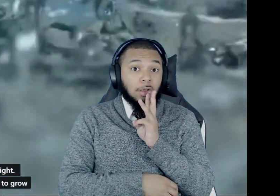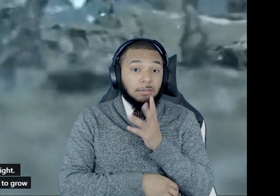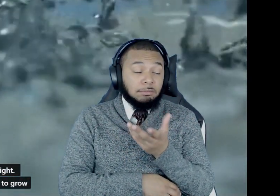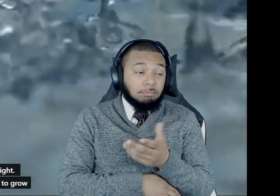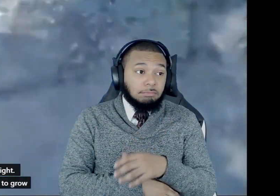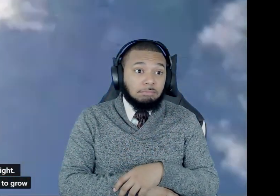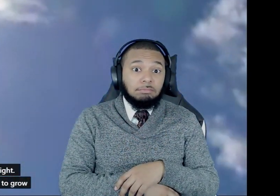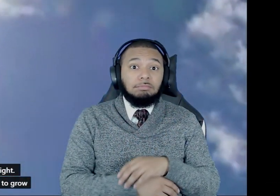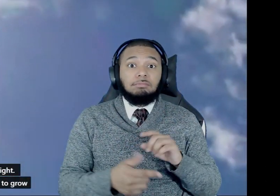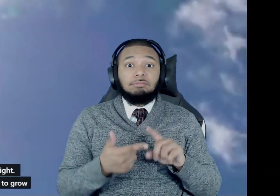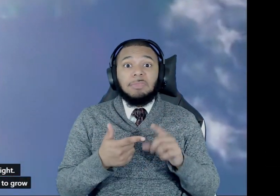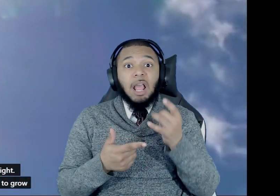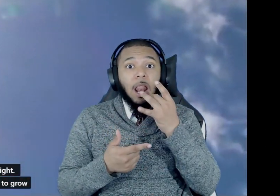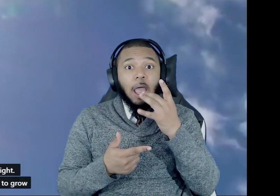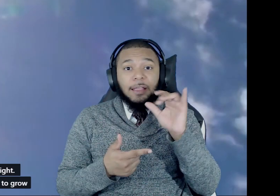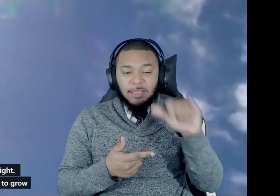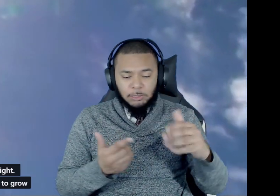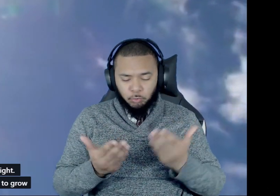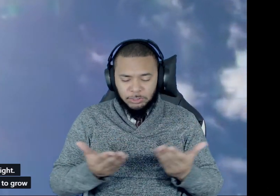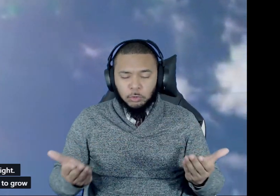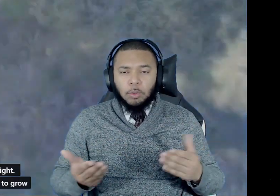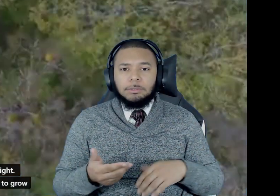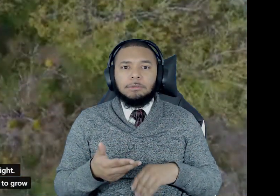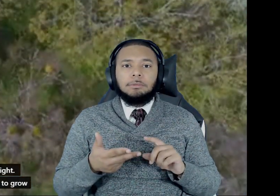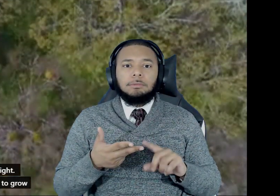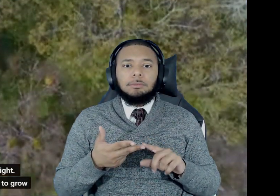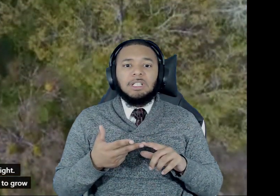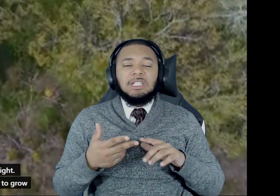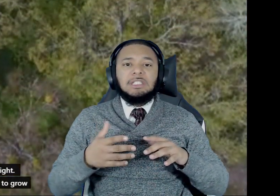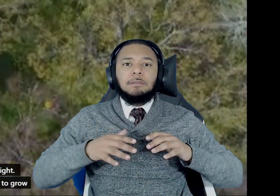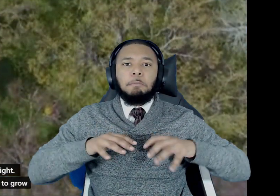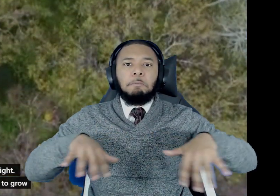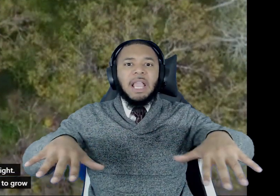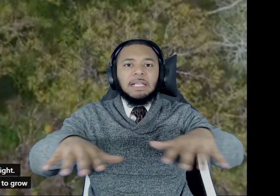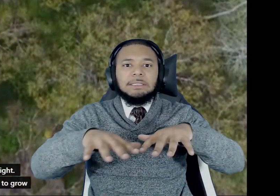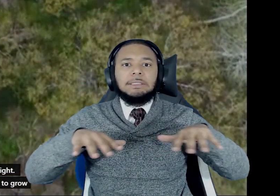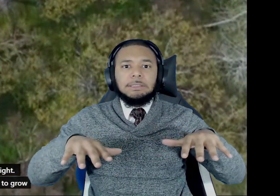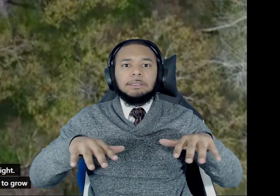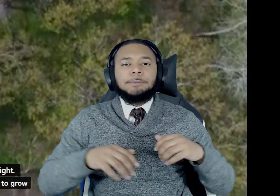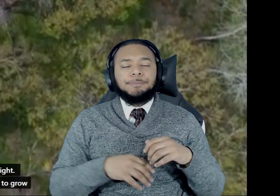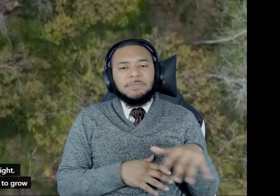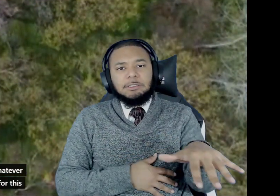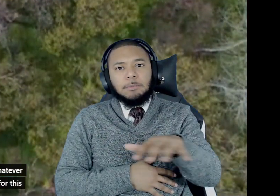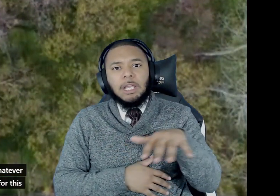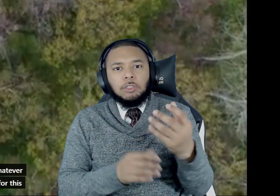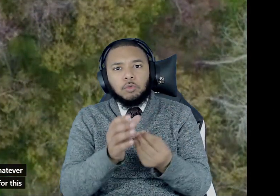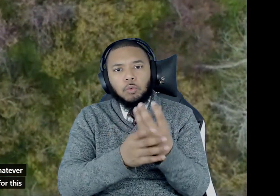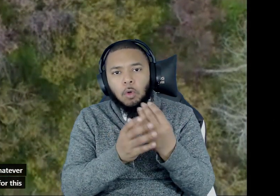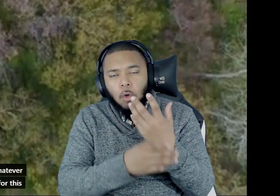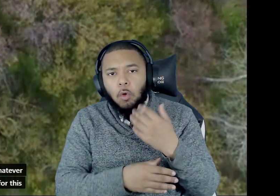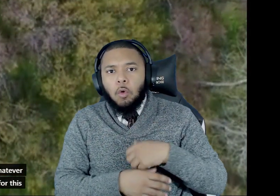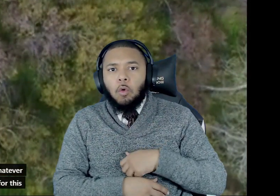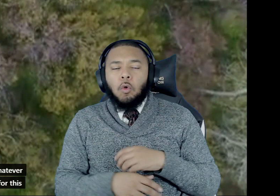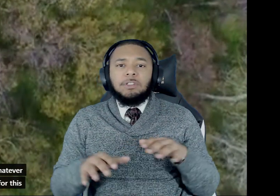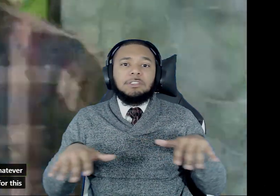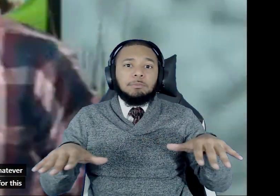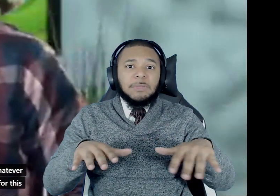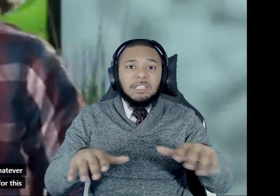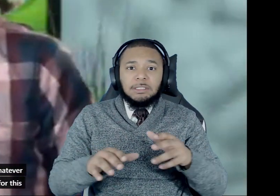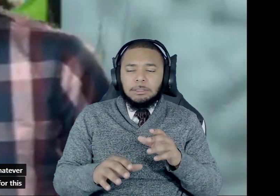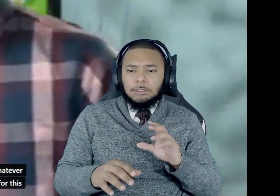be something like light. It could be space, okay? Space to grow, or perhaps space to